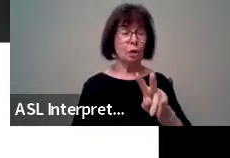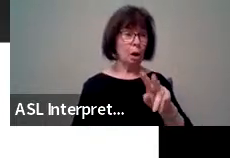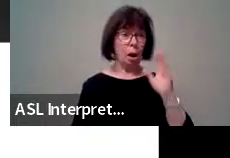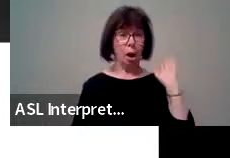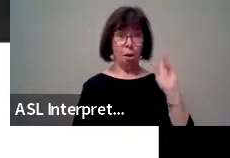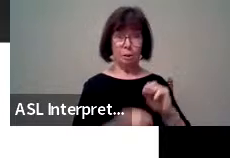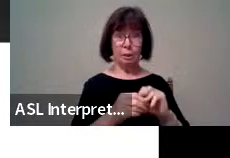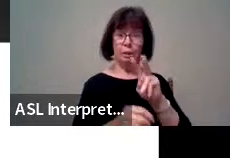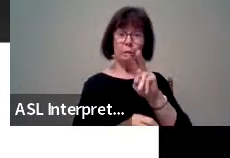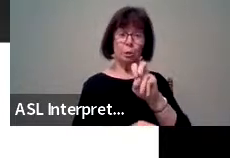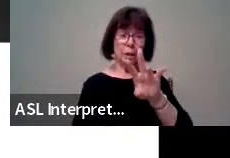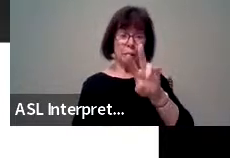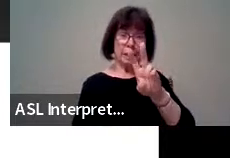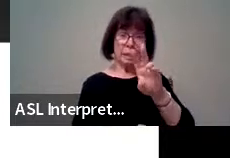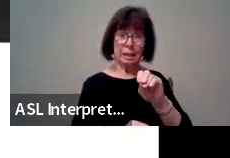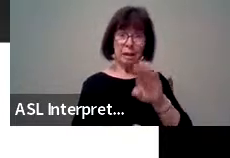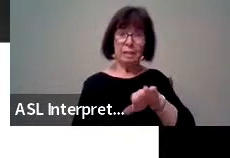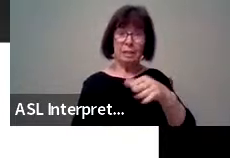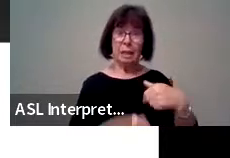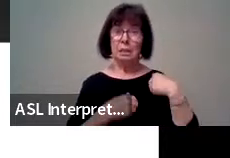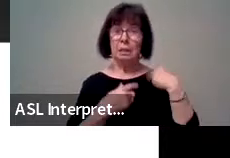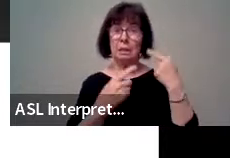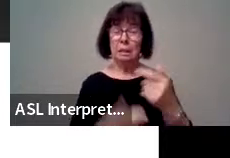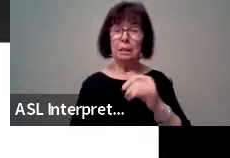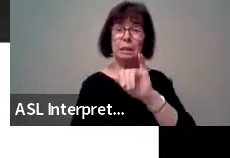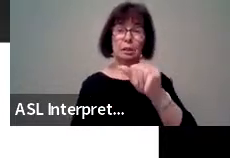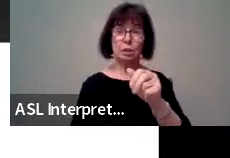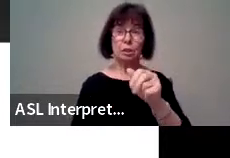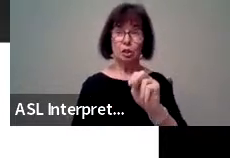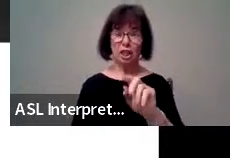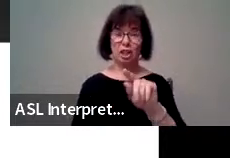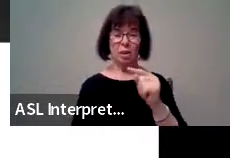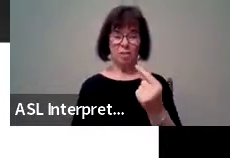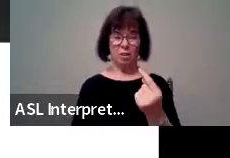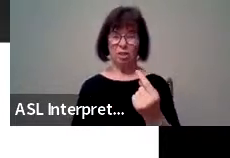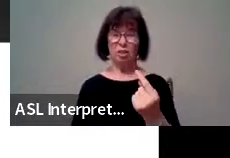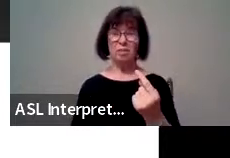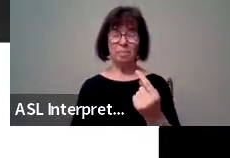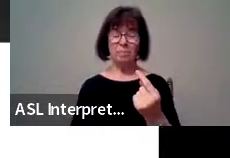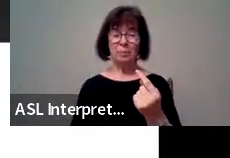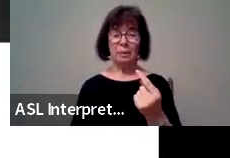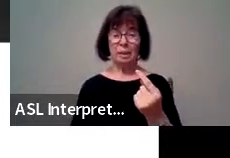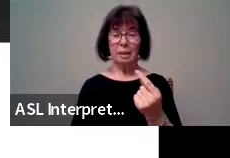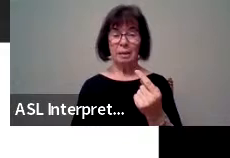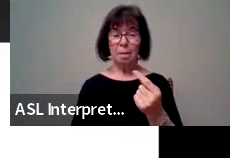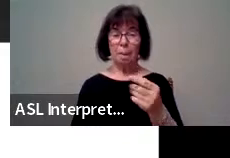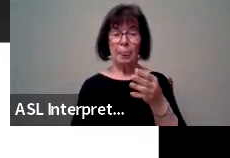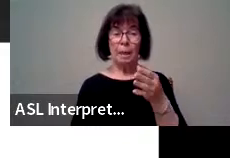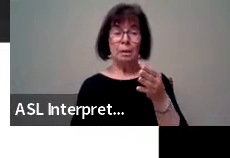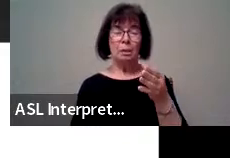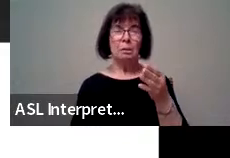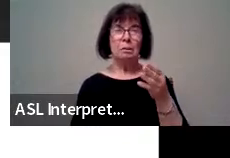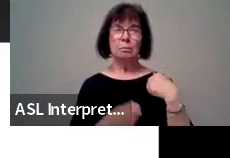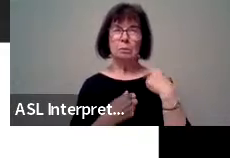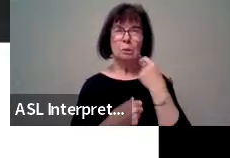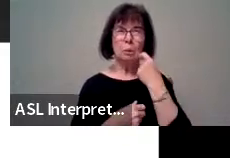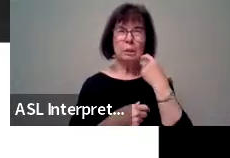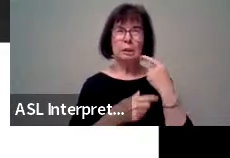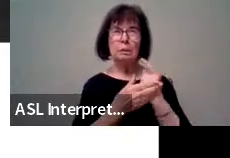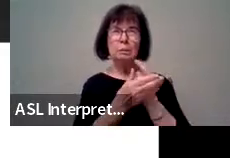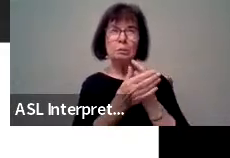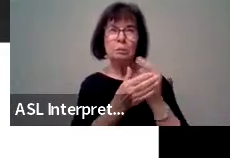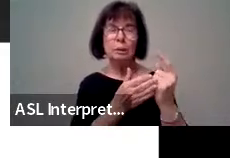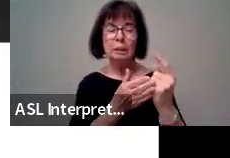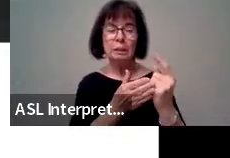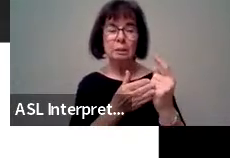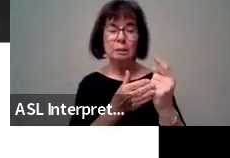deaths since January 1st. we have, in the last, I'd say, week or so, we've